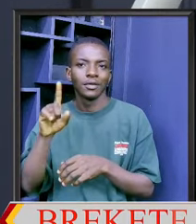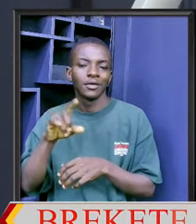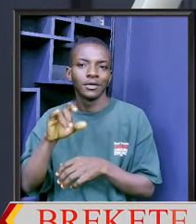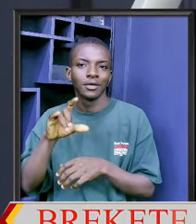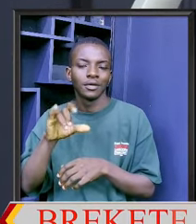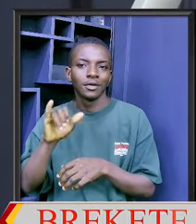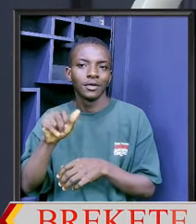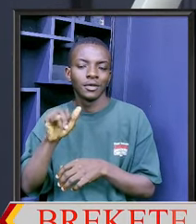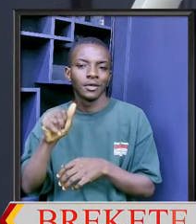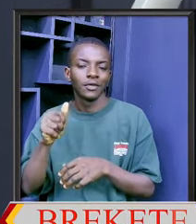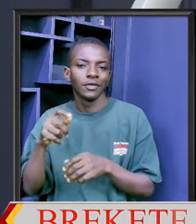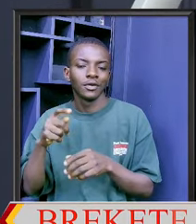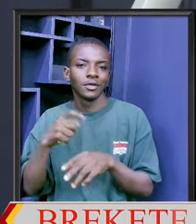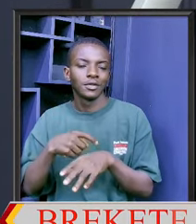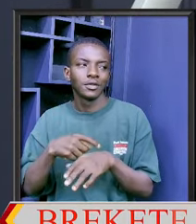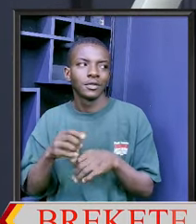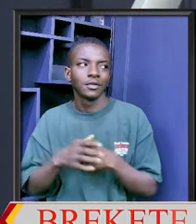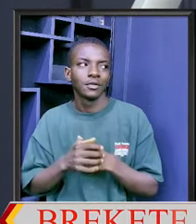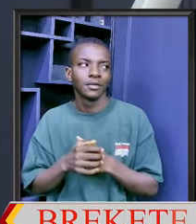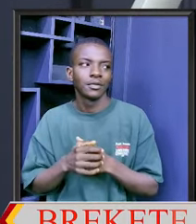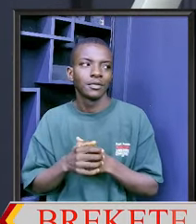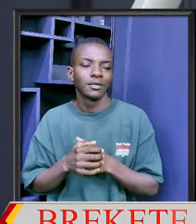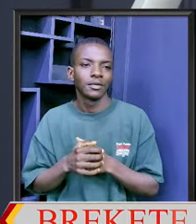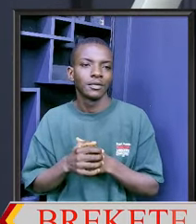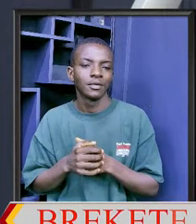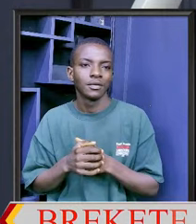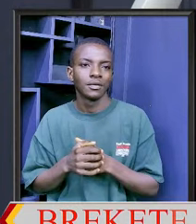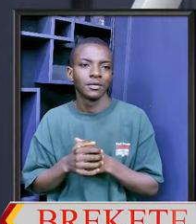sir. Amen. Thank you very much. Ogaza?